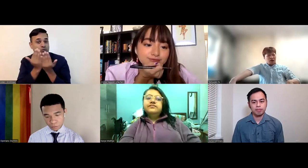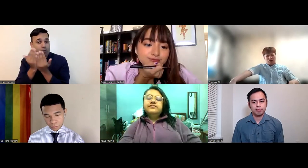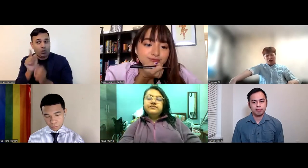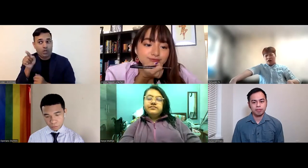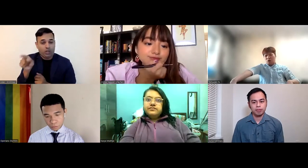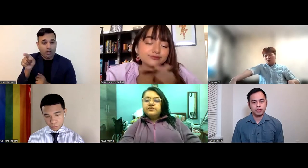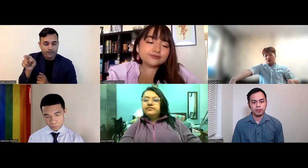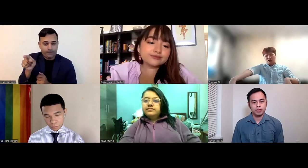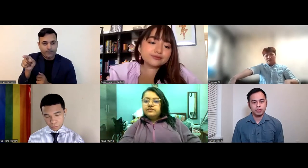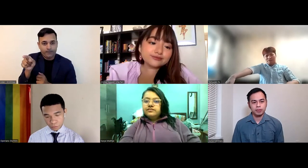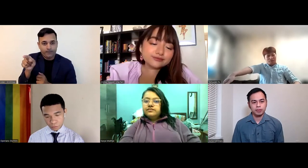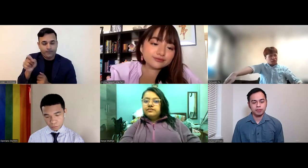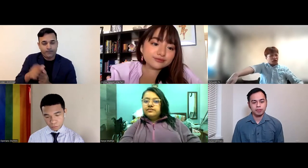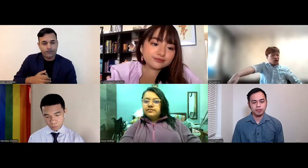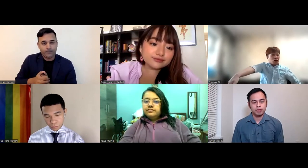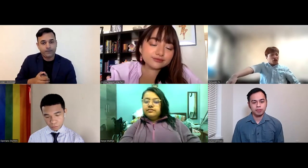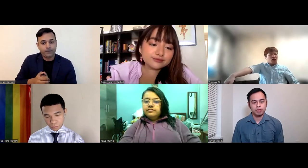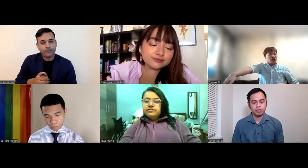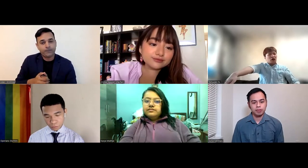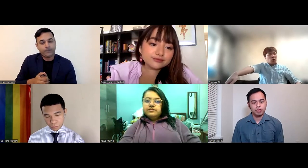in Mongolia,